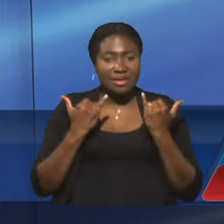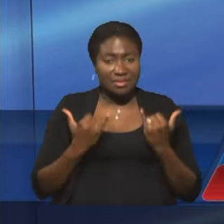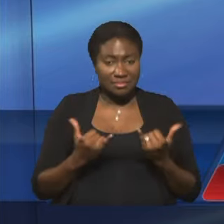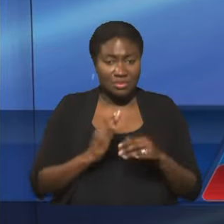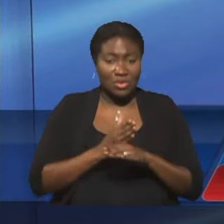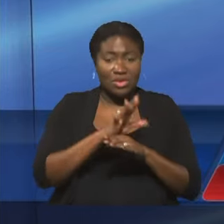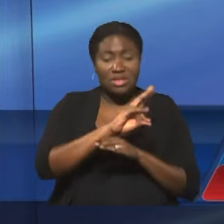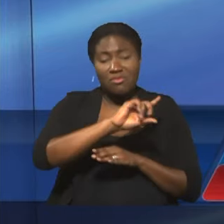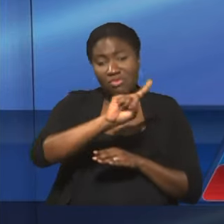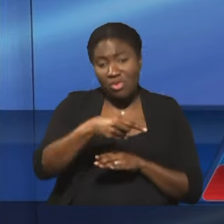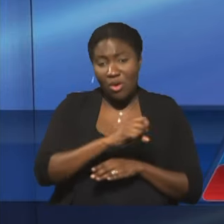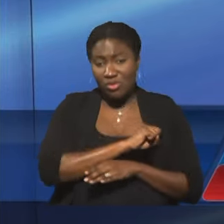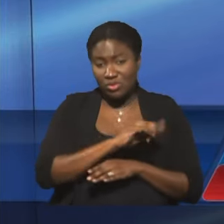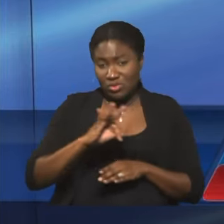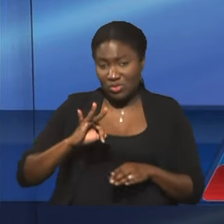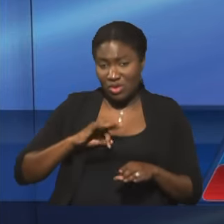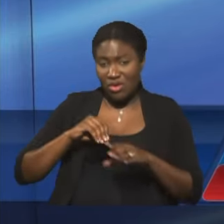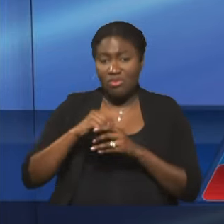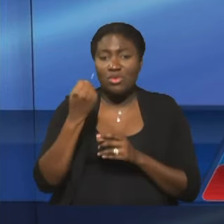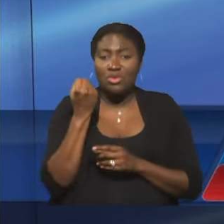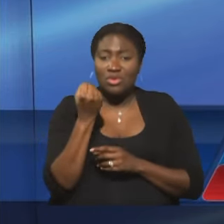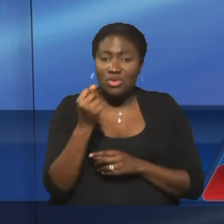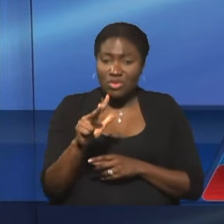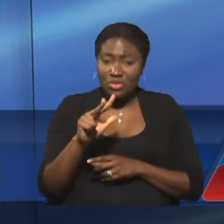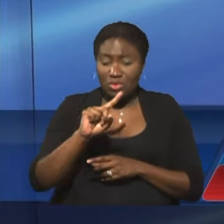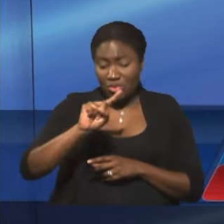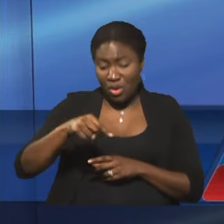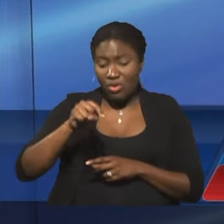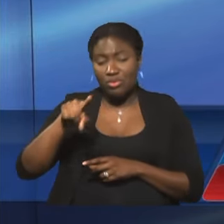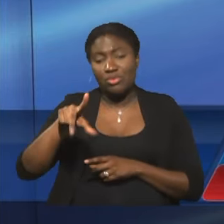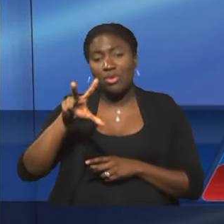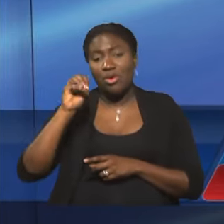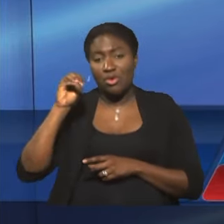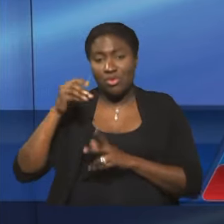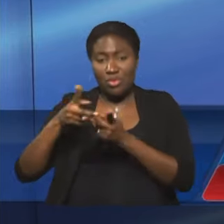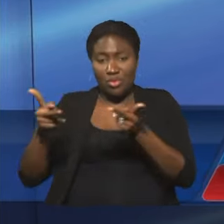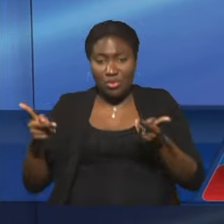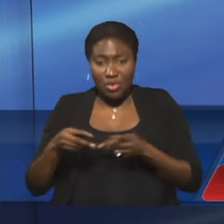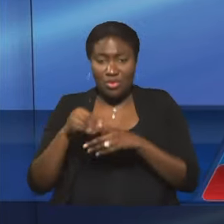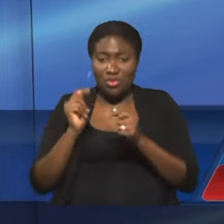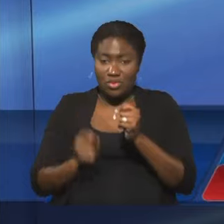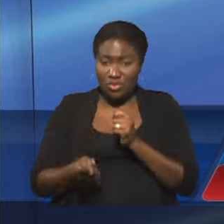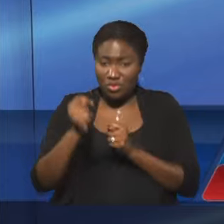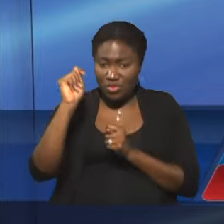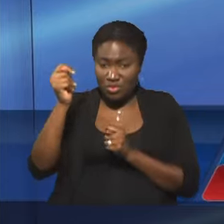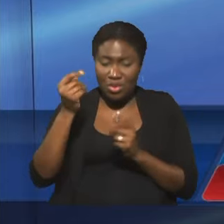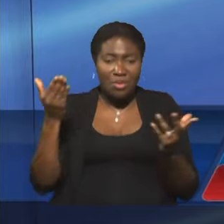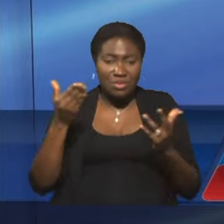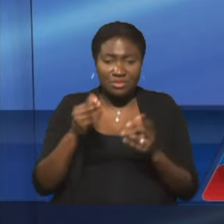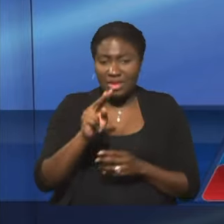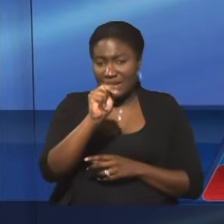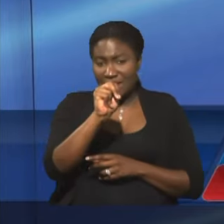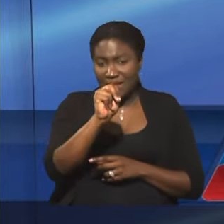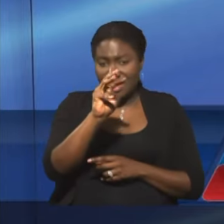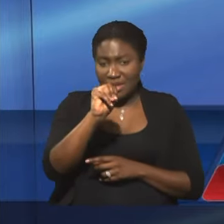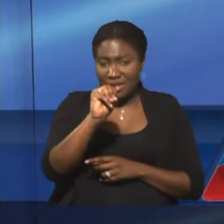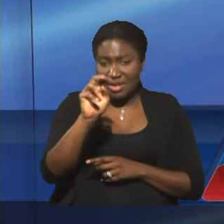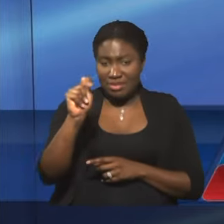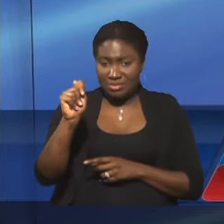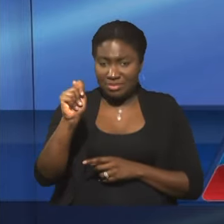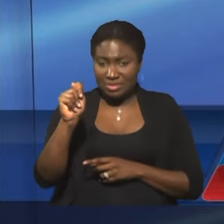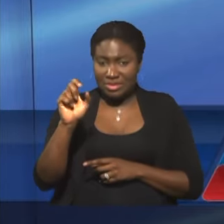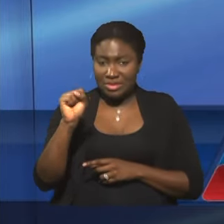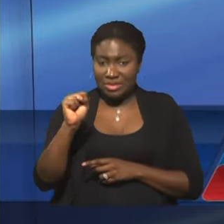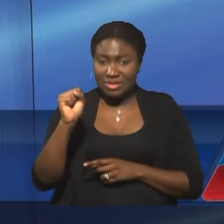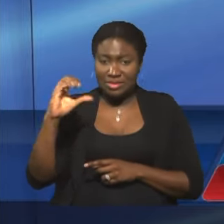With over 7,000 employees in over 1,300 locations in Trinidad and Tobago, the National Maintenance Training and Security